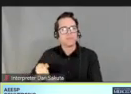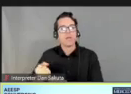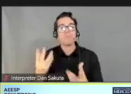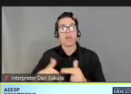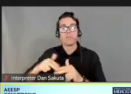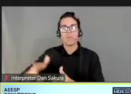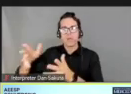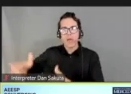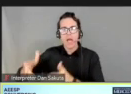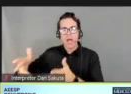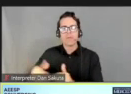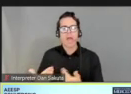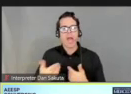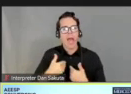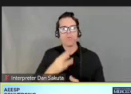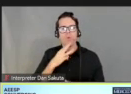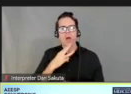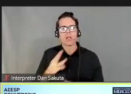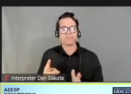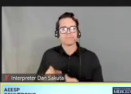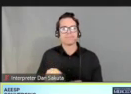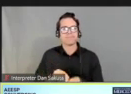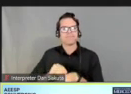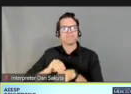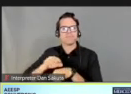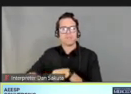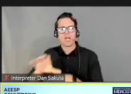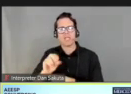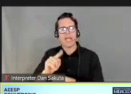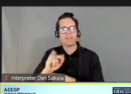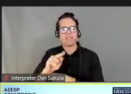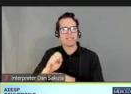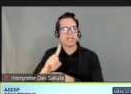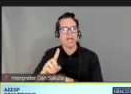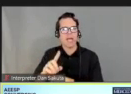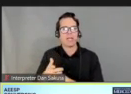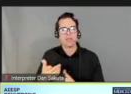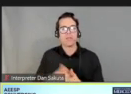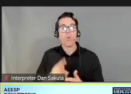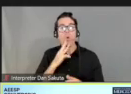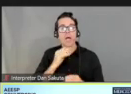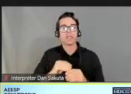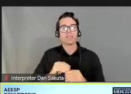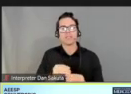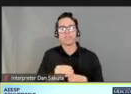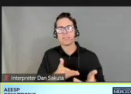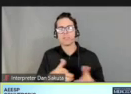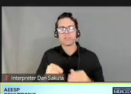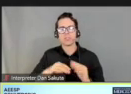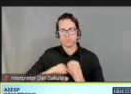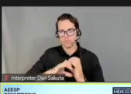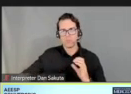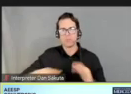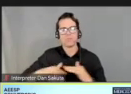standing sometimes have contaminated water being delivered to them because the water distribution system, the hydrants, the tanks, the valves,